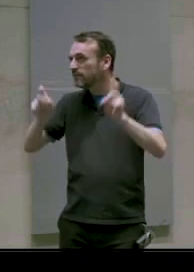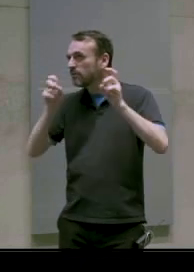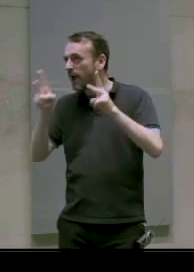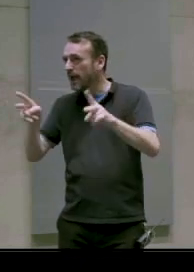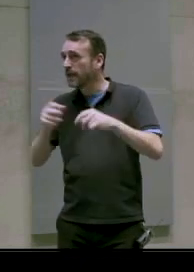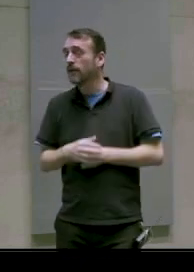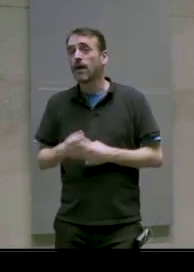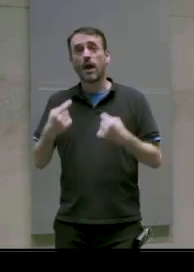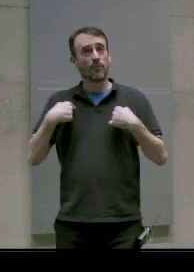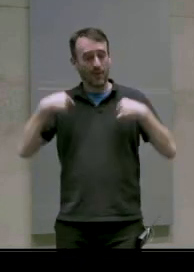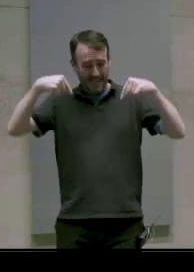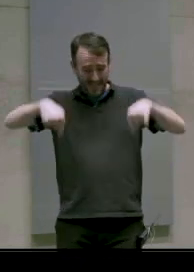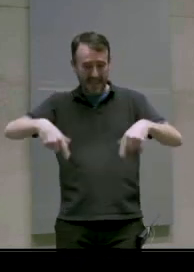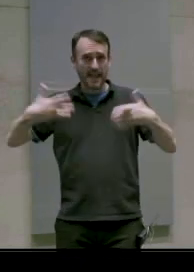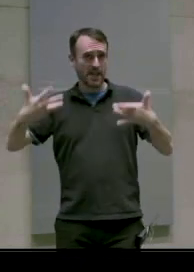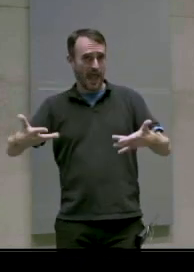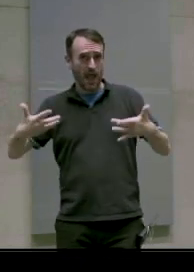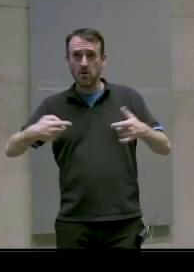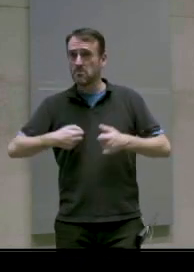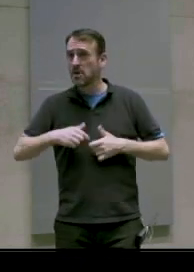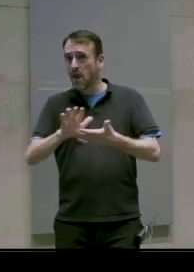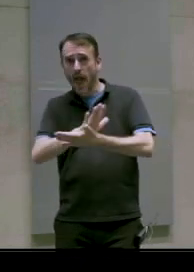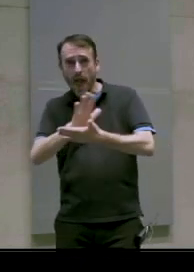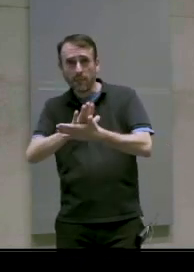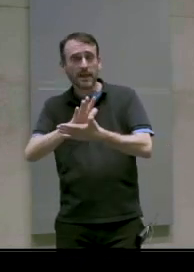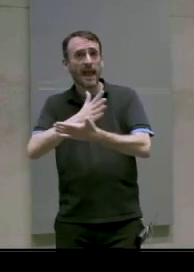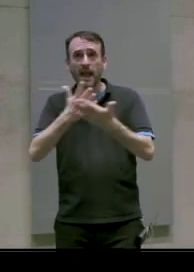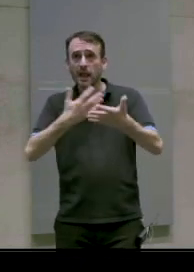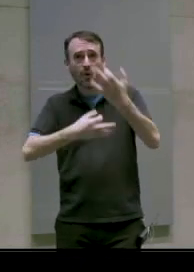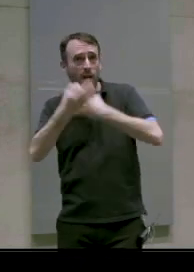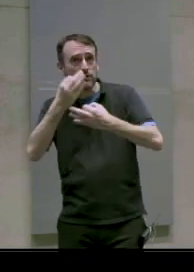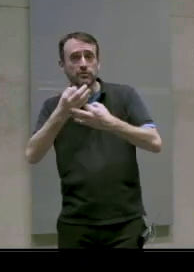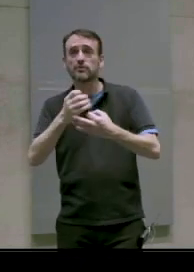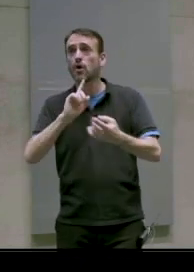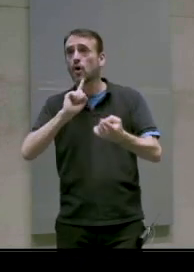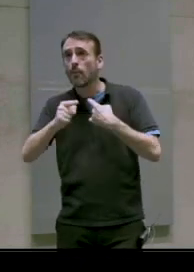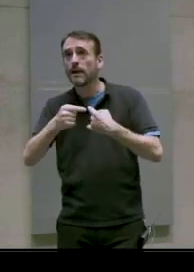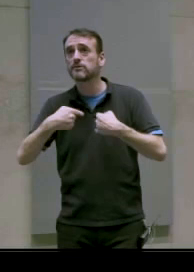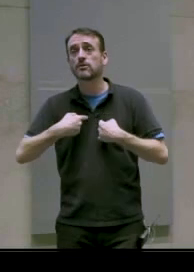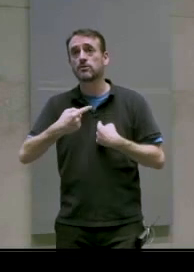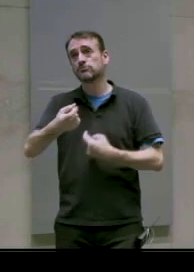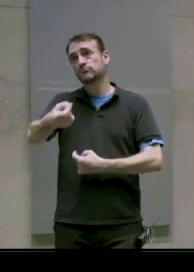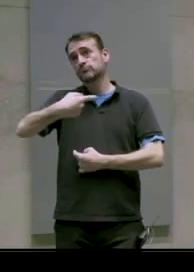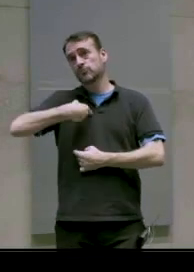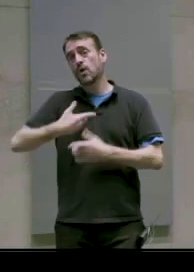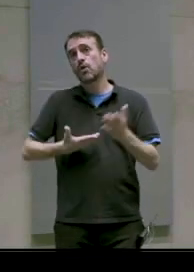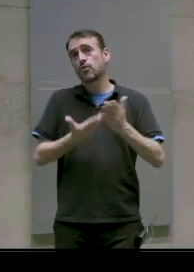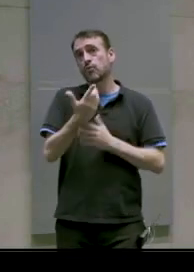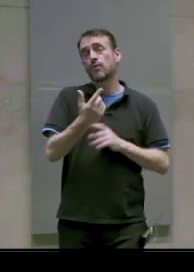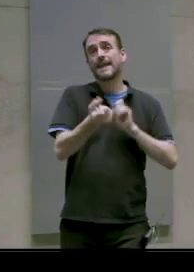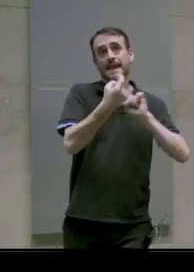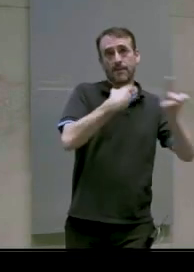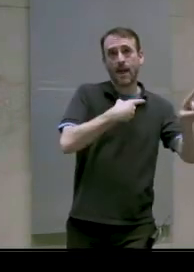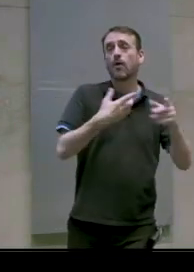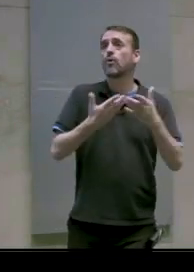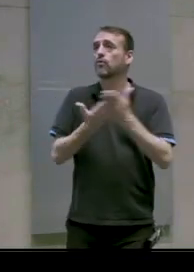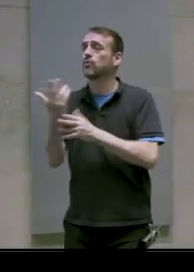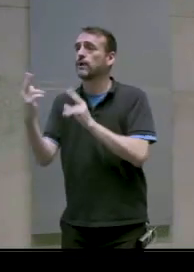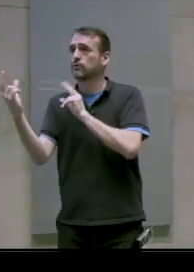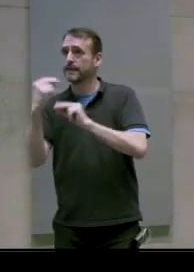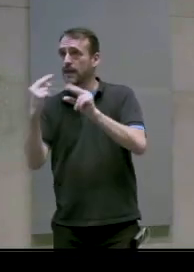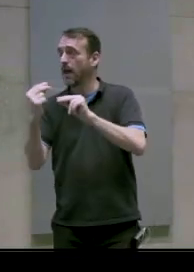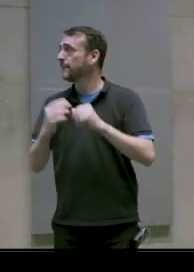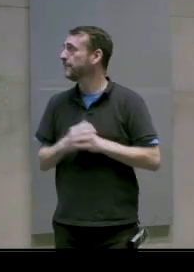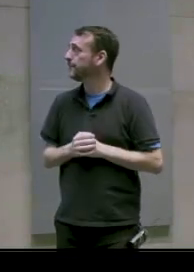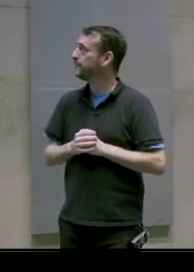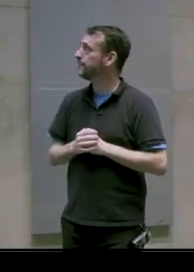be very happy to answer any comments or questions you may have. You can reach us via email or on Twitter @CaringSystems. Immo and